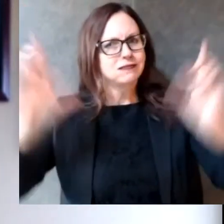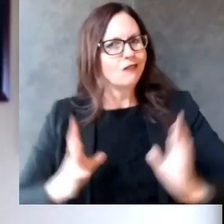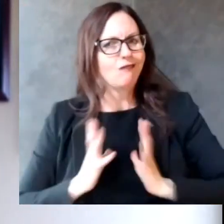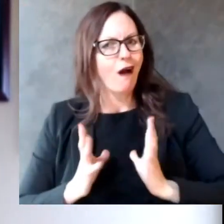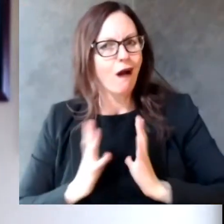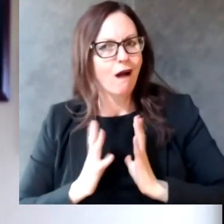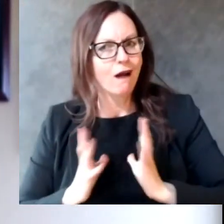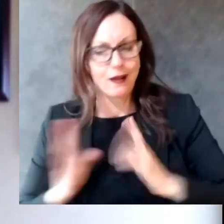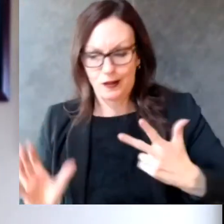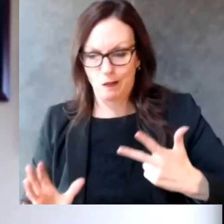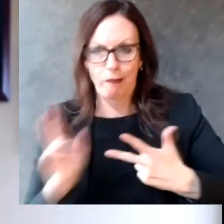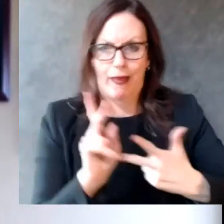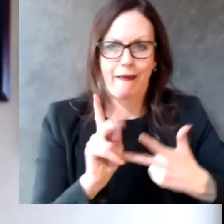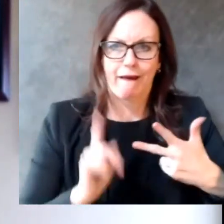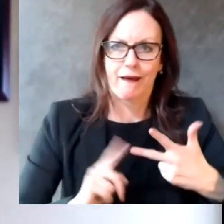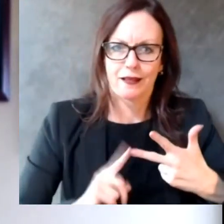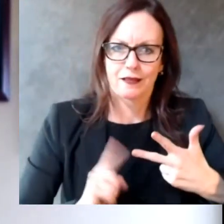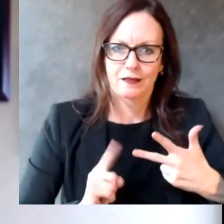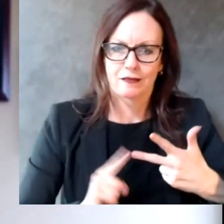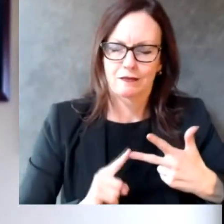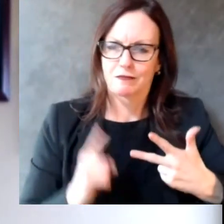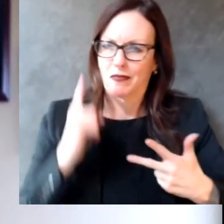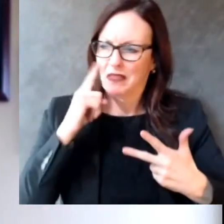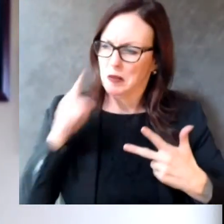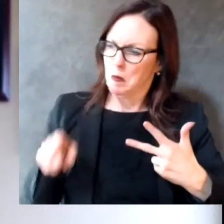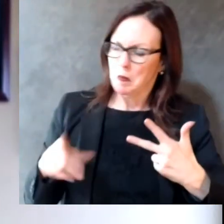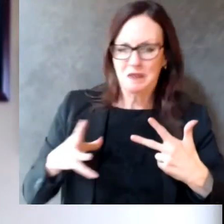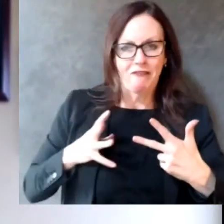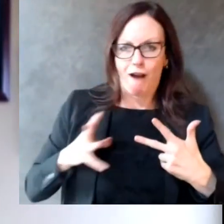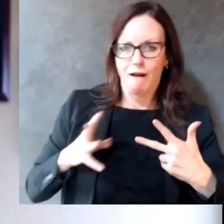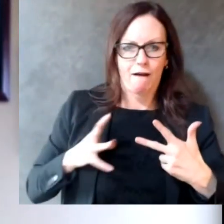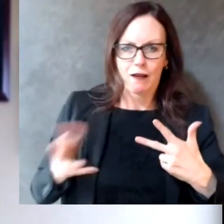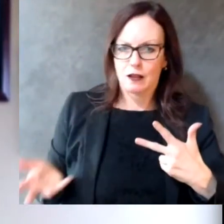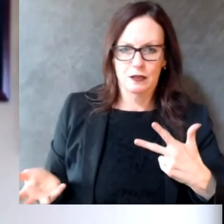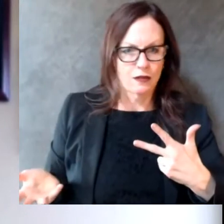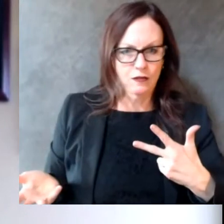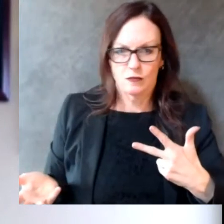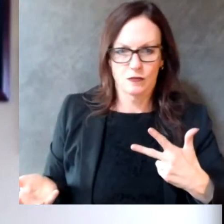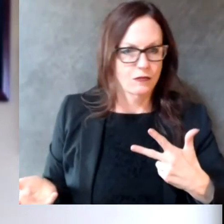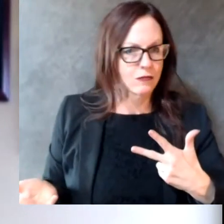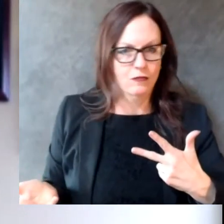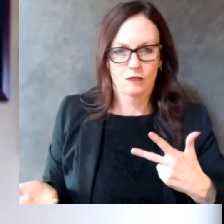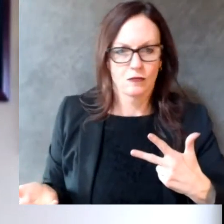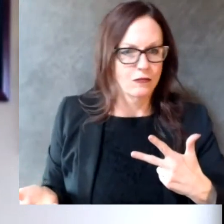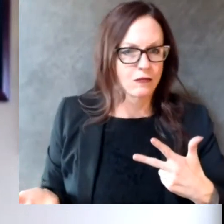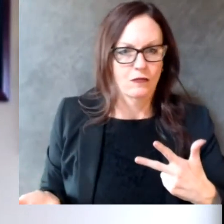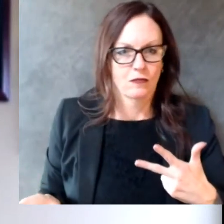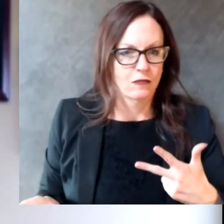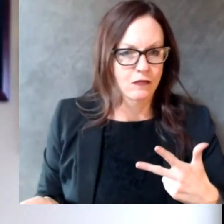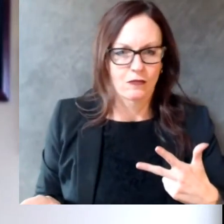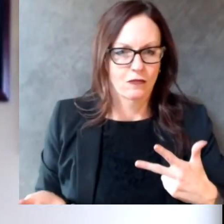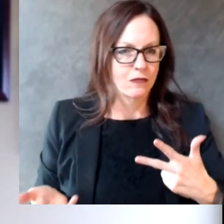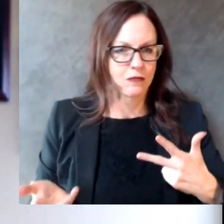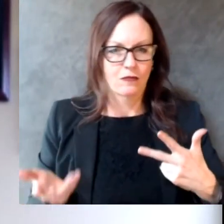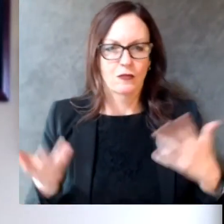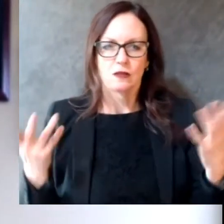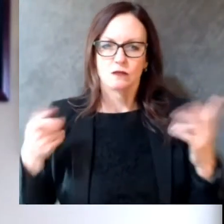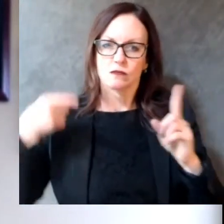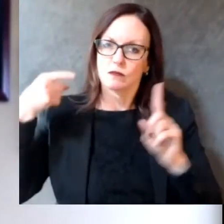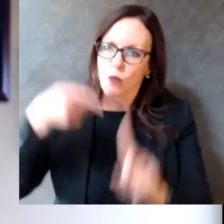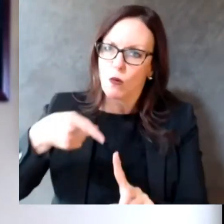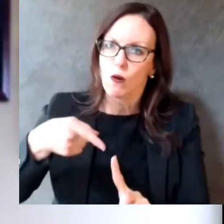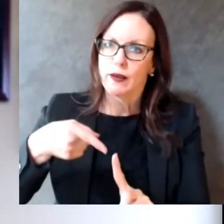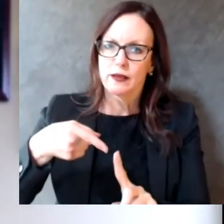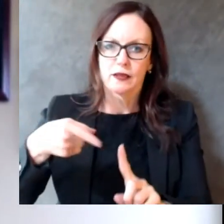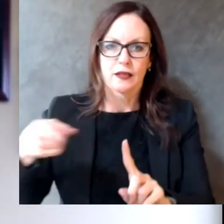little bit more concerned about vaccine safety. But I think when you look at it in the way that I just framed out, that we should all feel much more comfortable